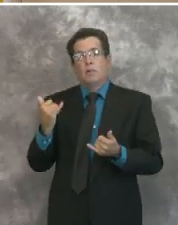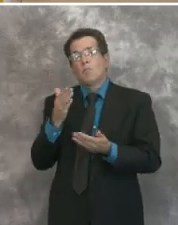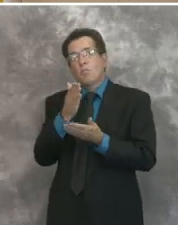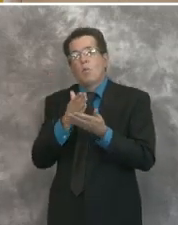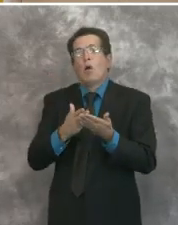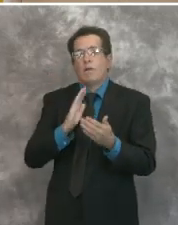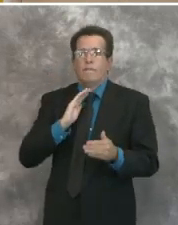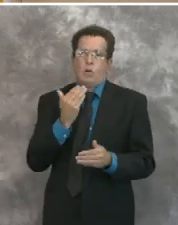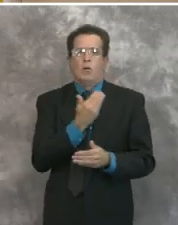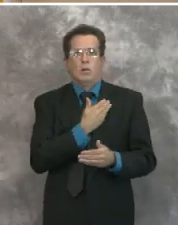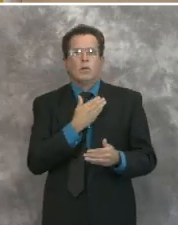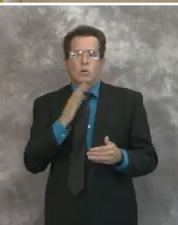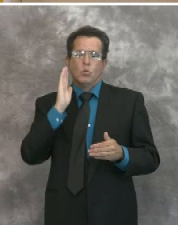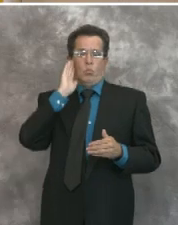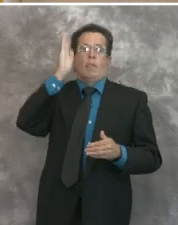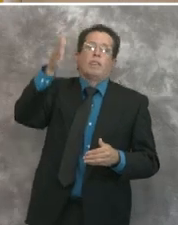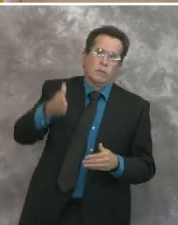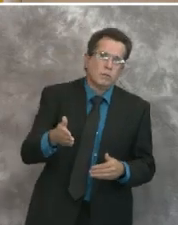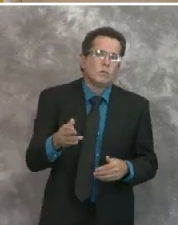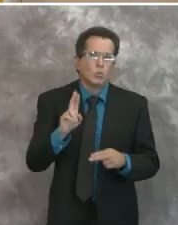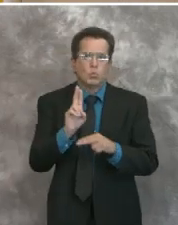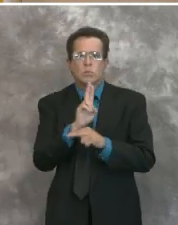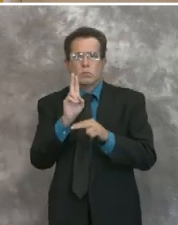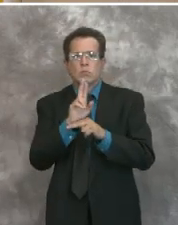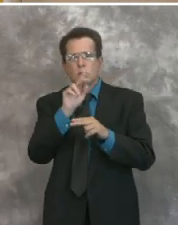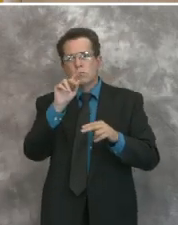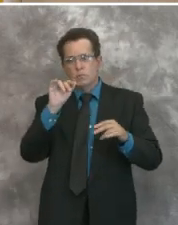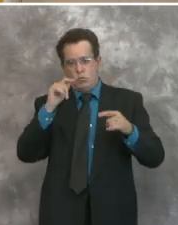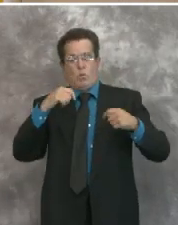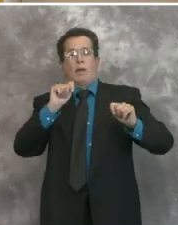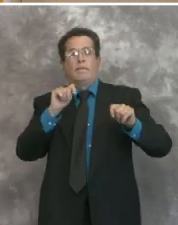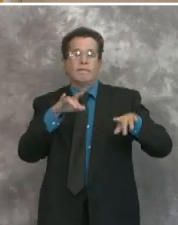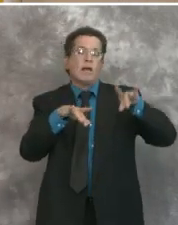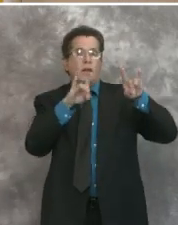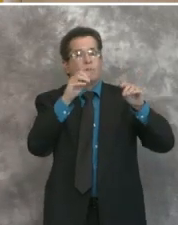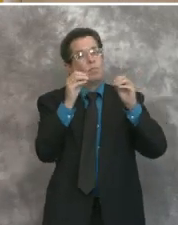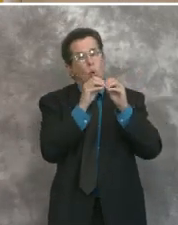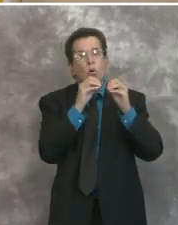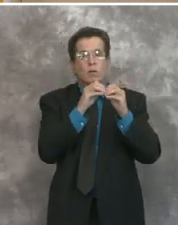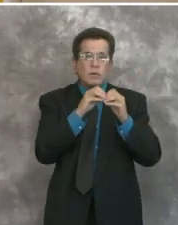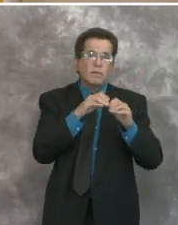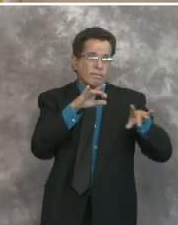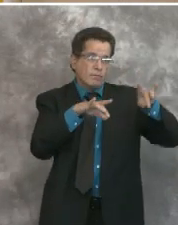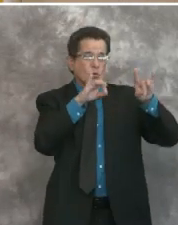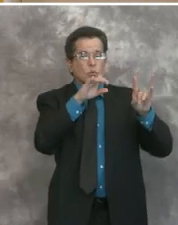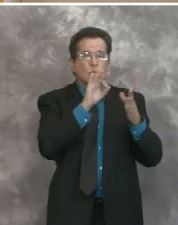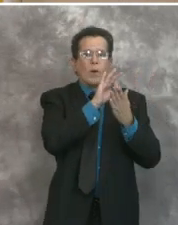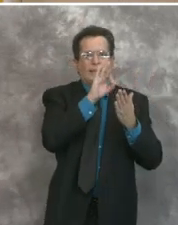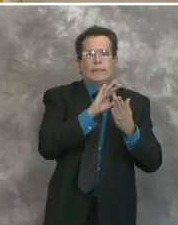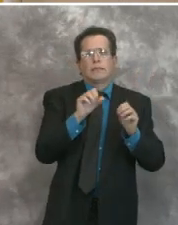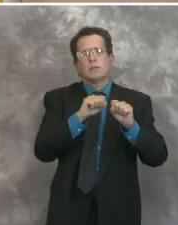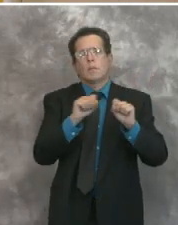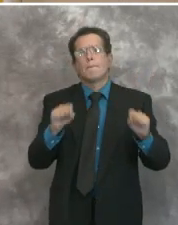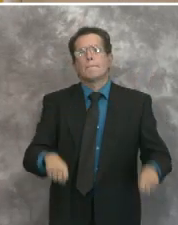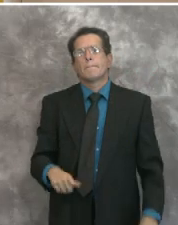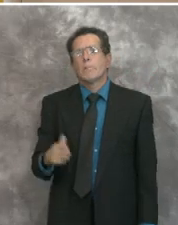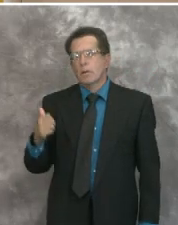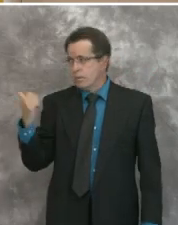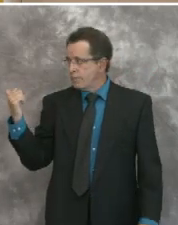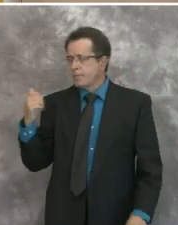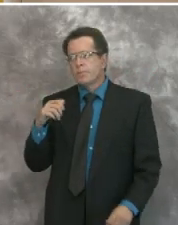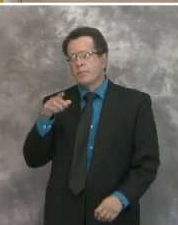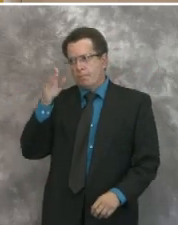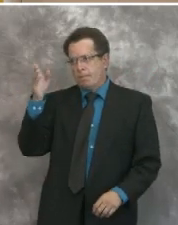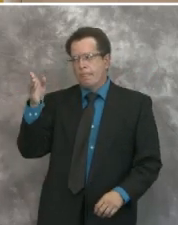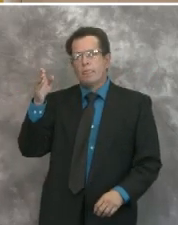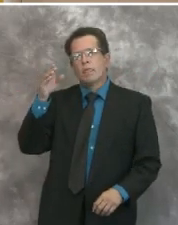the tools that we will be using to implement a robust contact tracing system. Would that